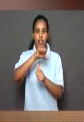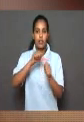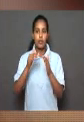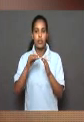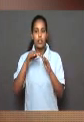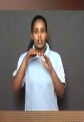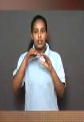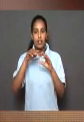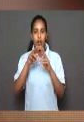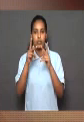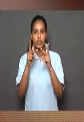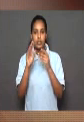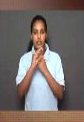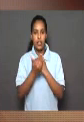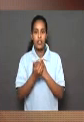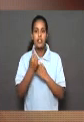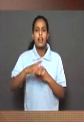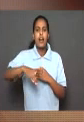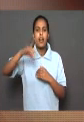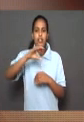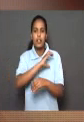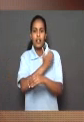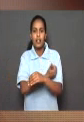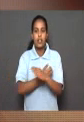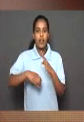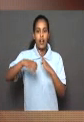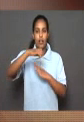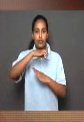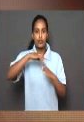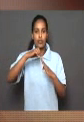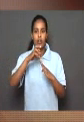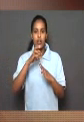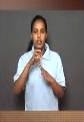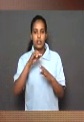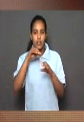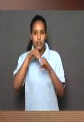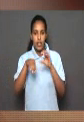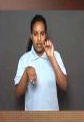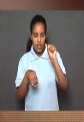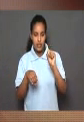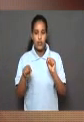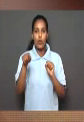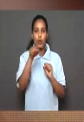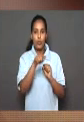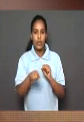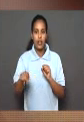ground state, the highest energy electron is an s orbital.